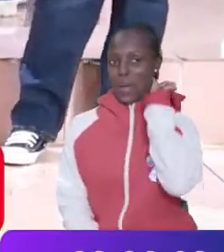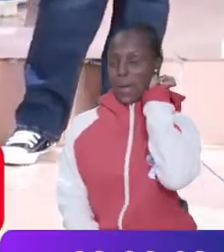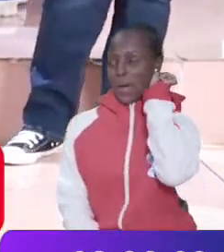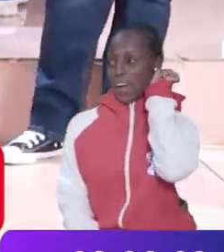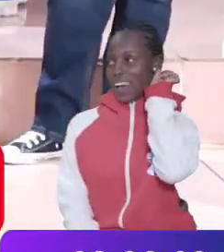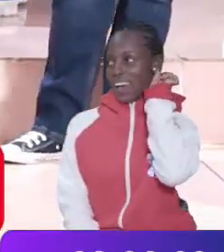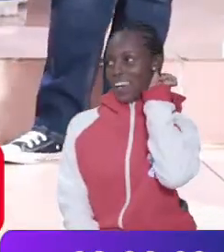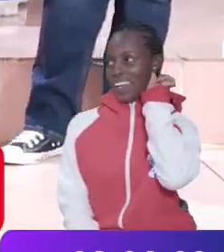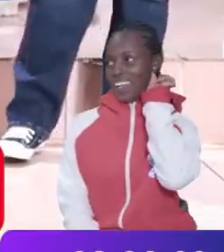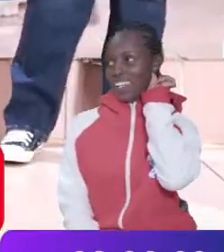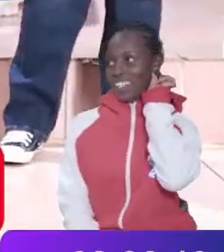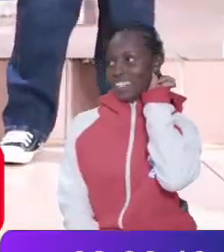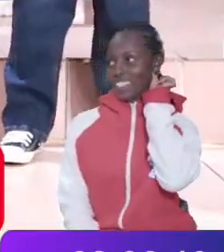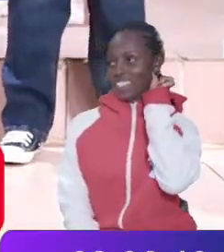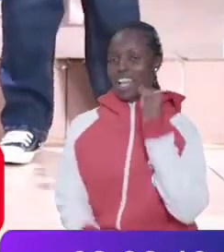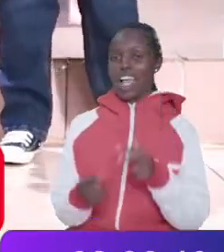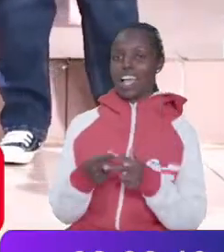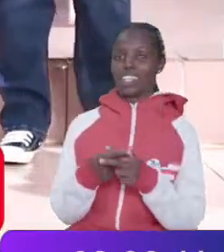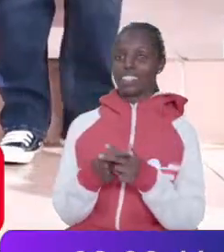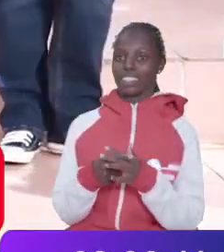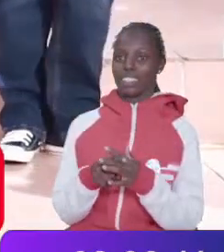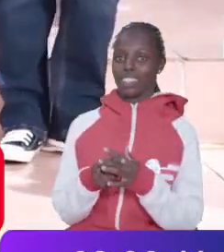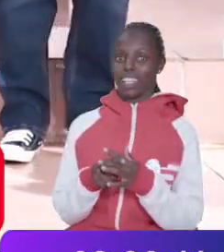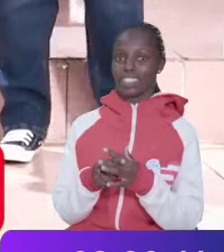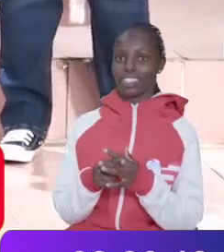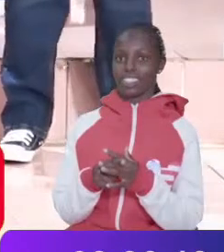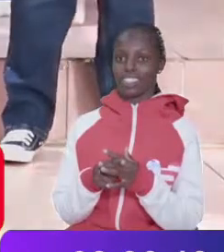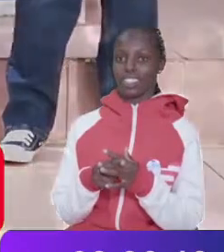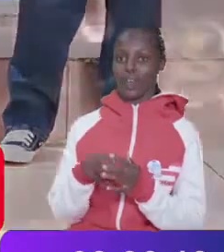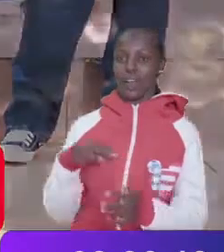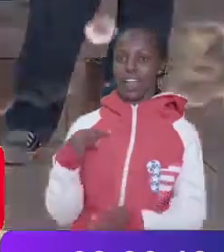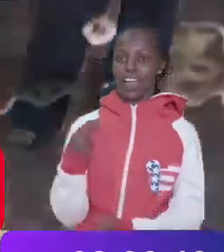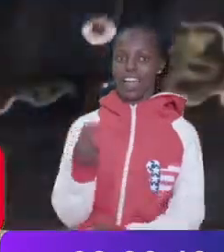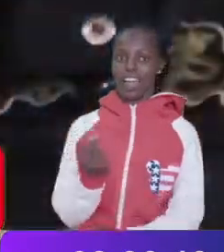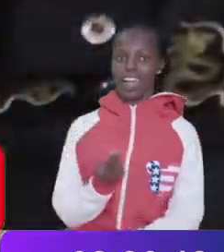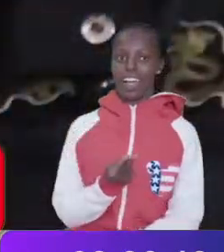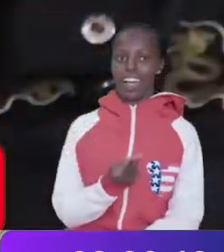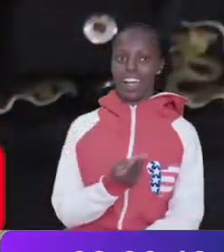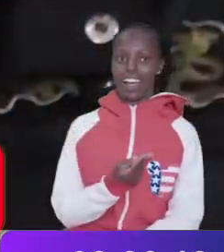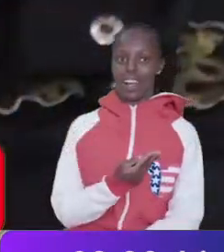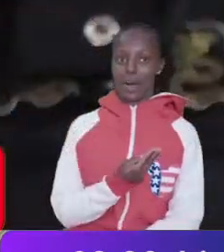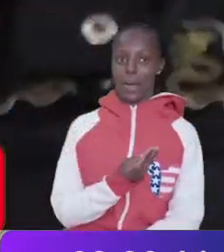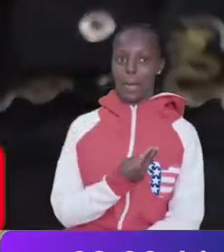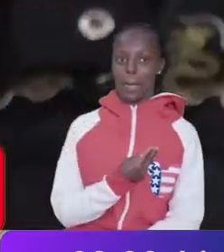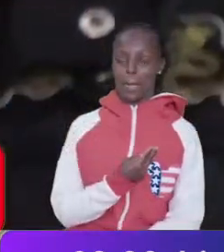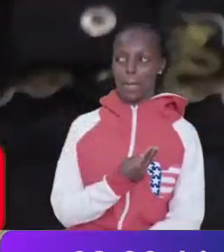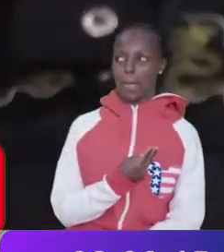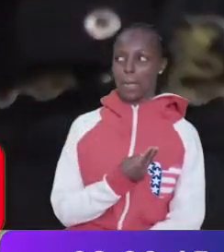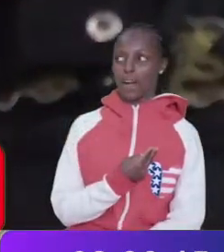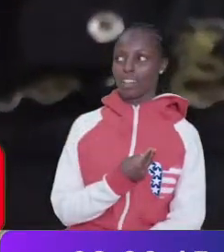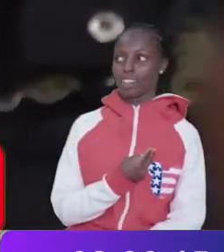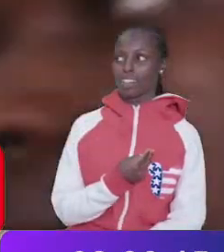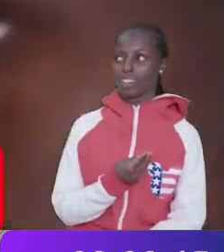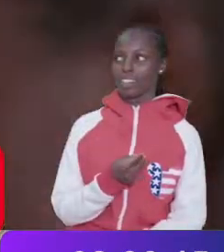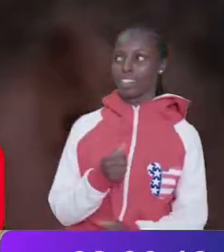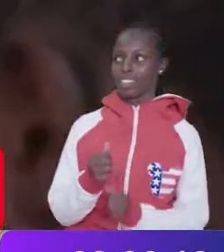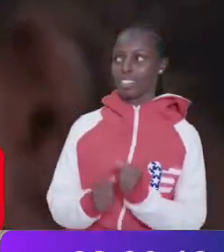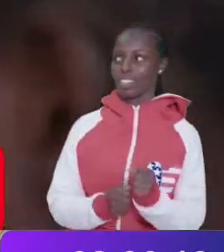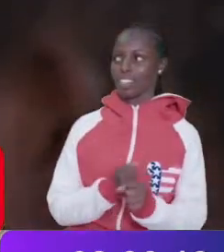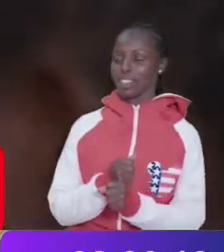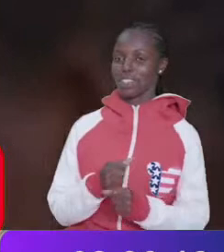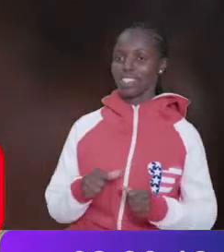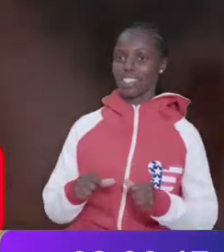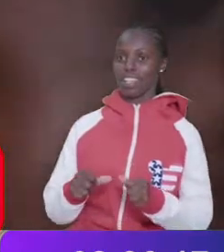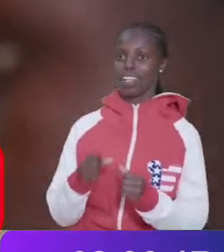ndiye ametuanzishilia huu mwaka na atatuelekeza hadi mwisho. Amen.